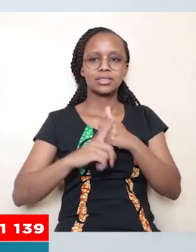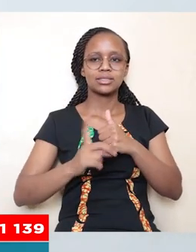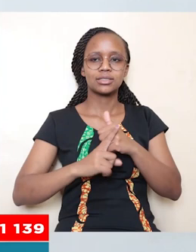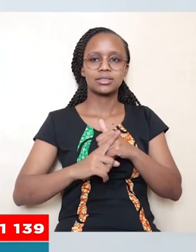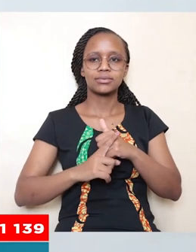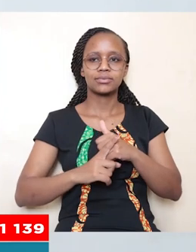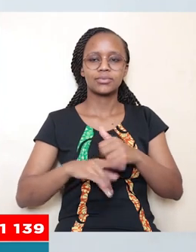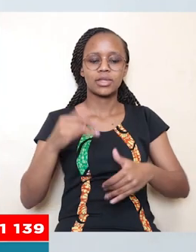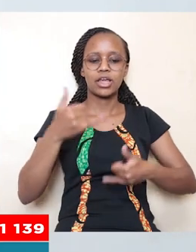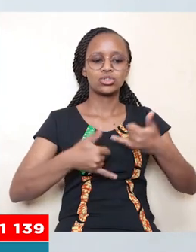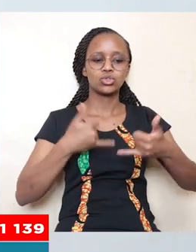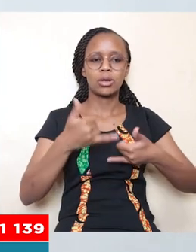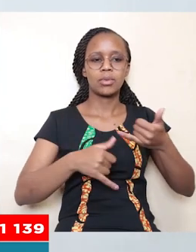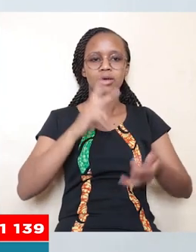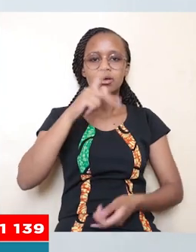is pleasure.